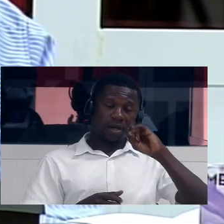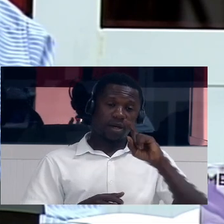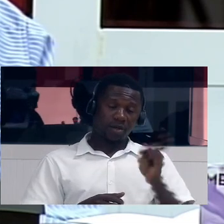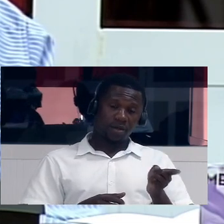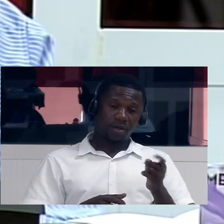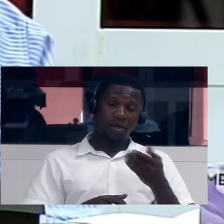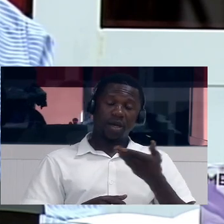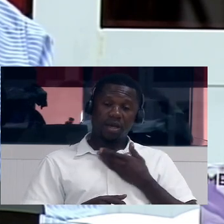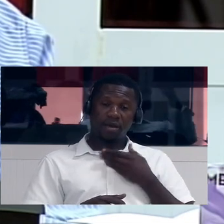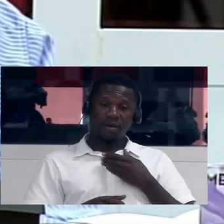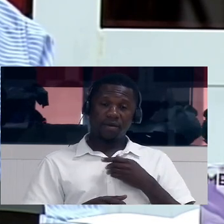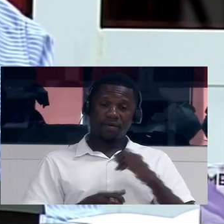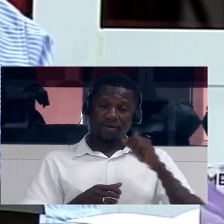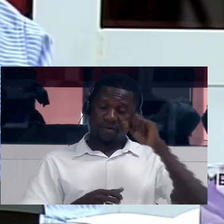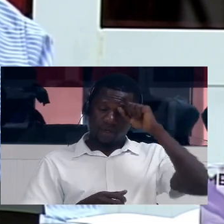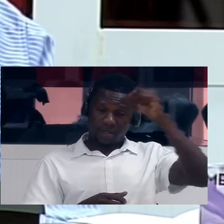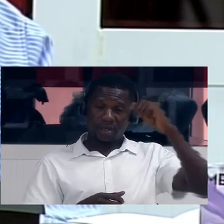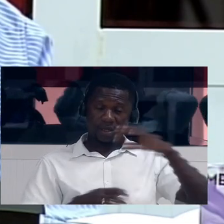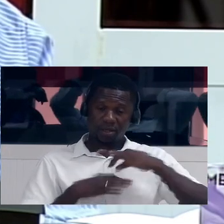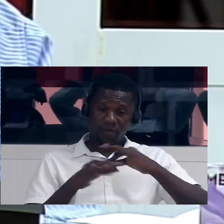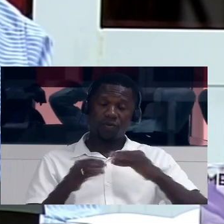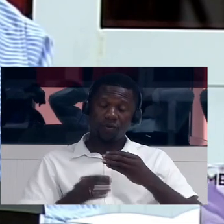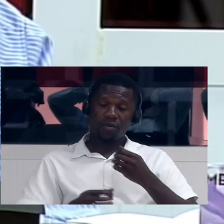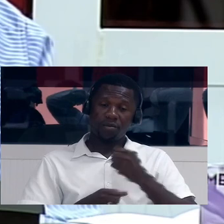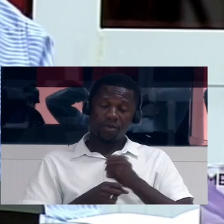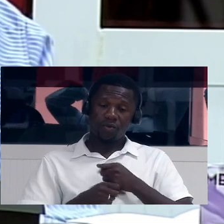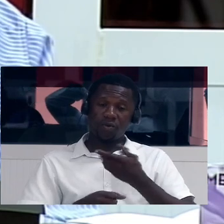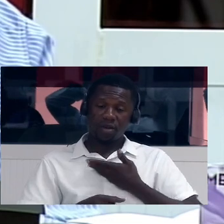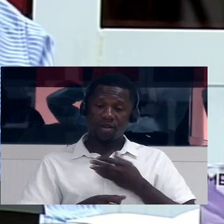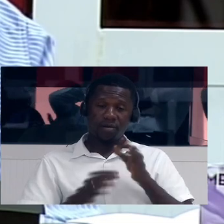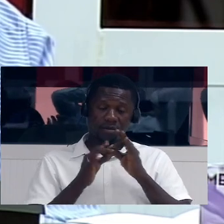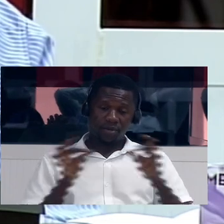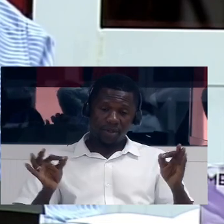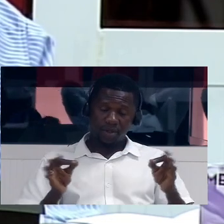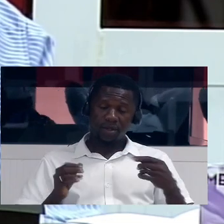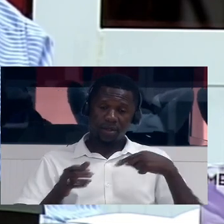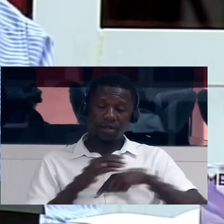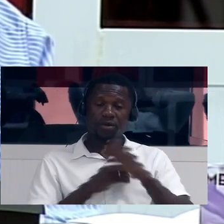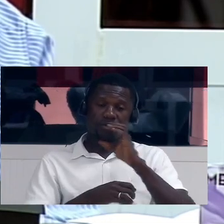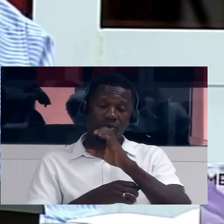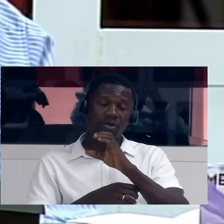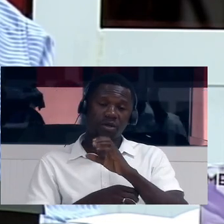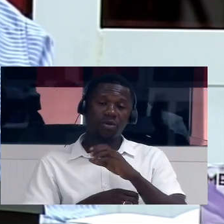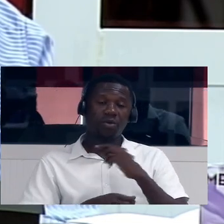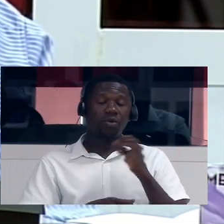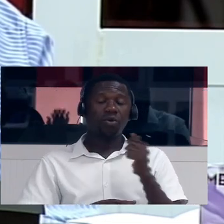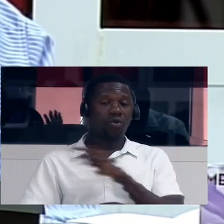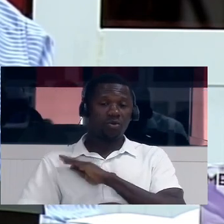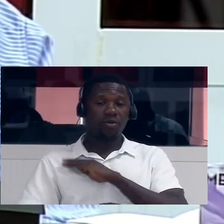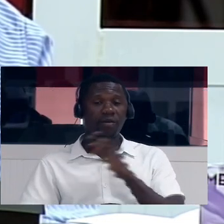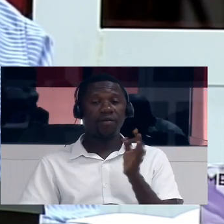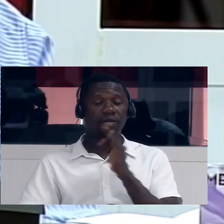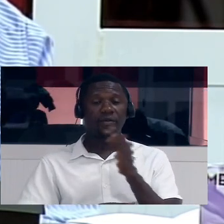state interests to see that we had peace and security in the country, it was also very clear to me that I was being